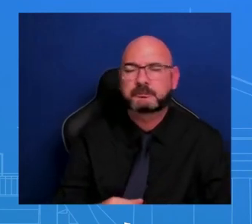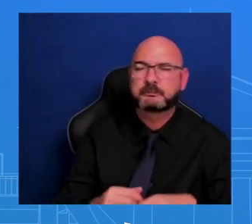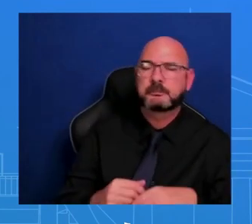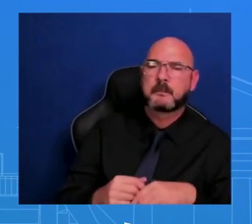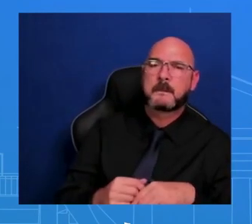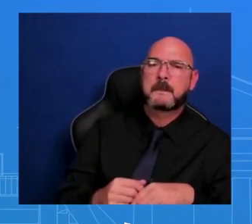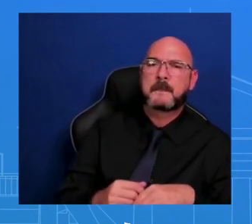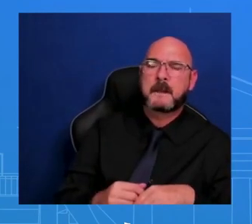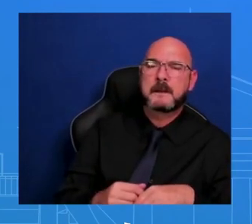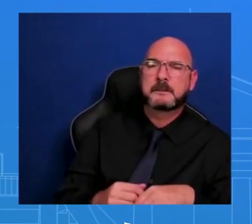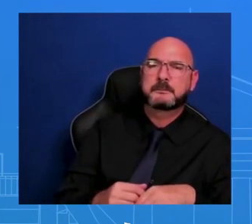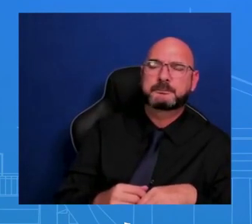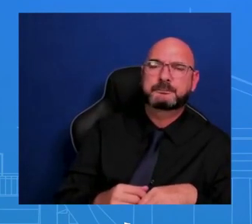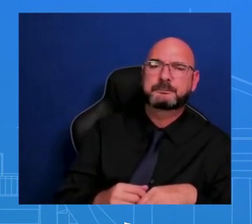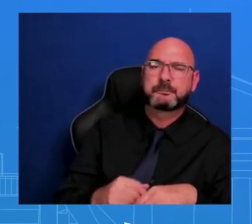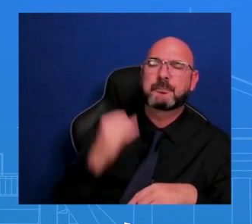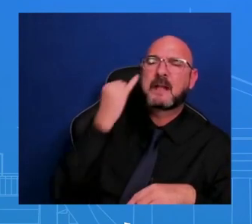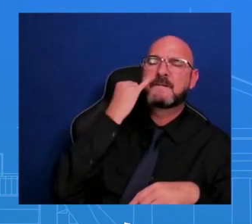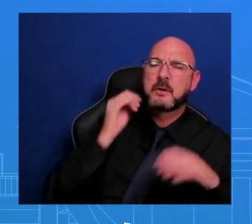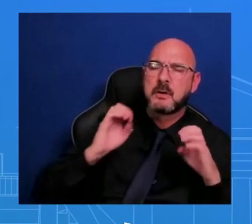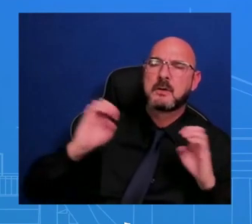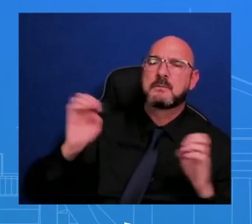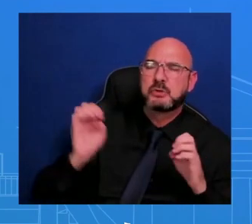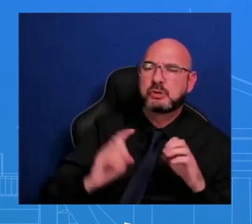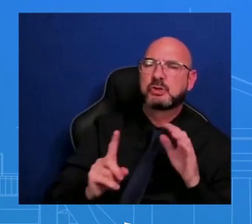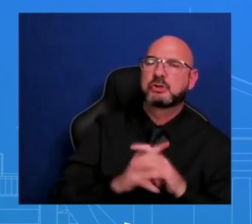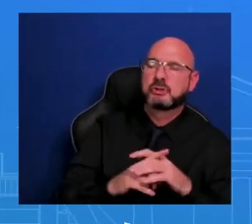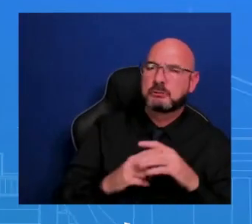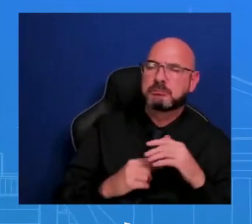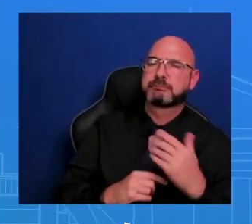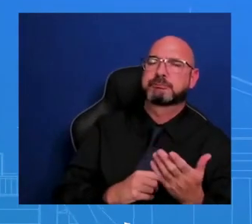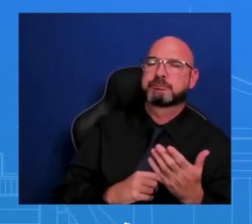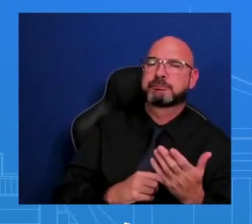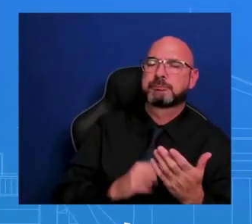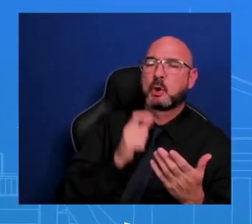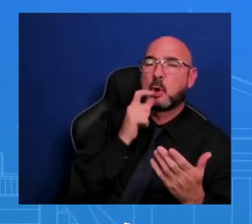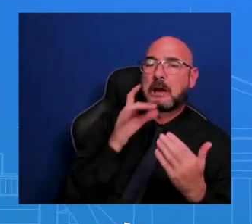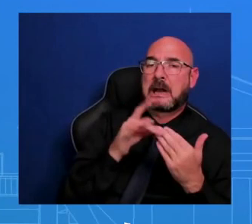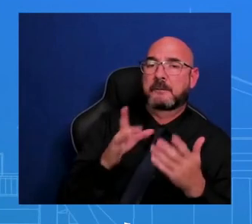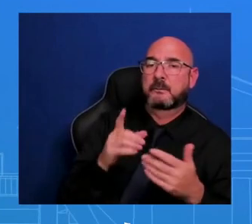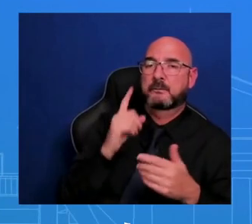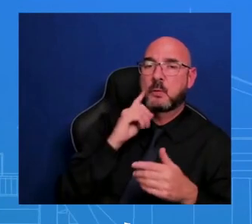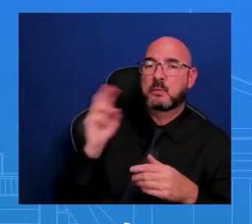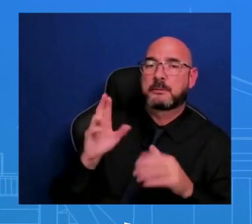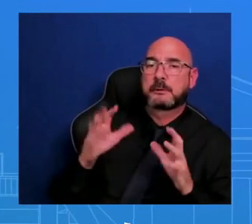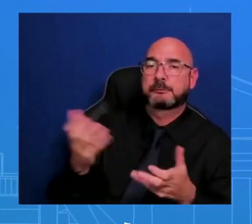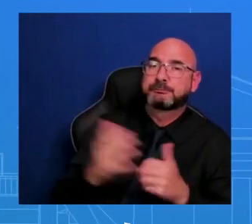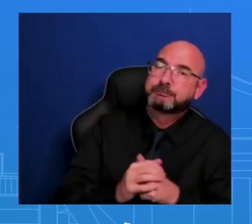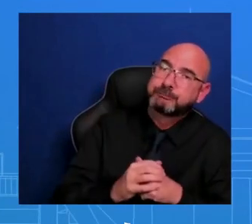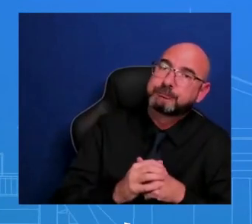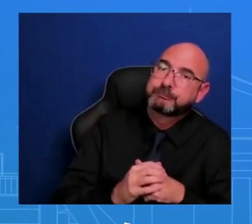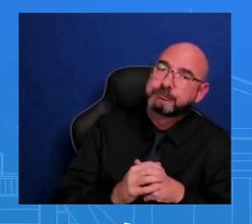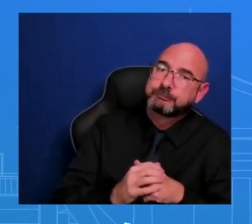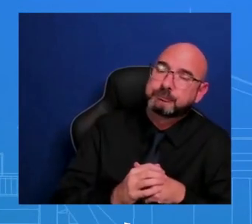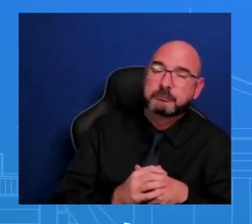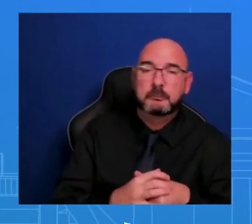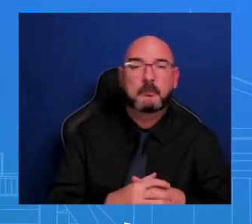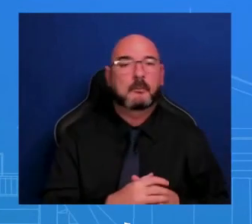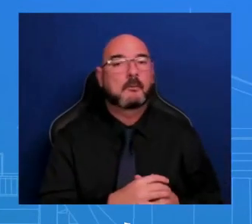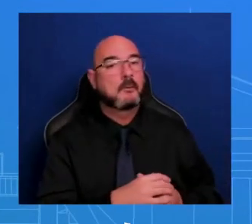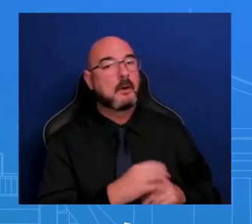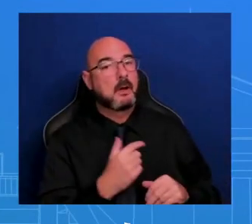consider the leader of the Republican conference in the House? Look, right now, as you know, there's the Speaker Pro Tem, obviously, right? So he